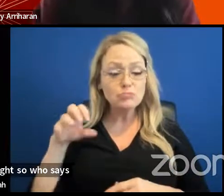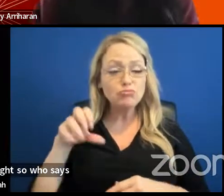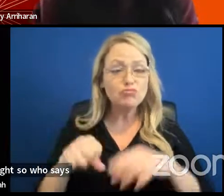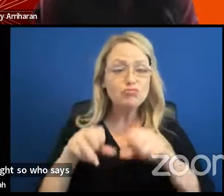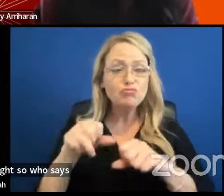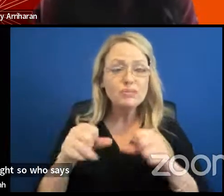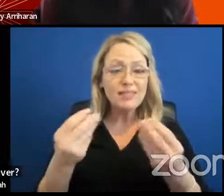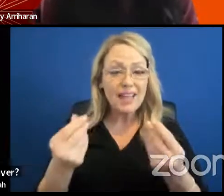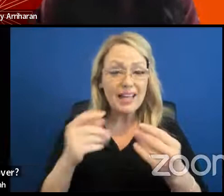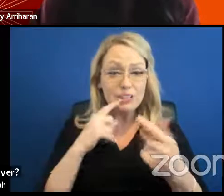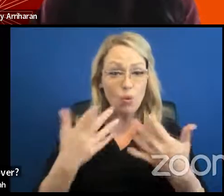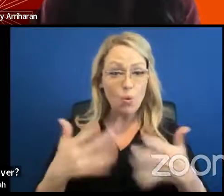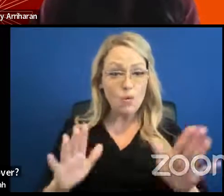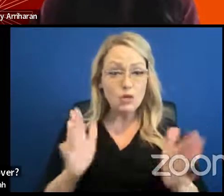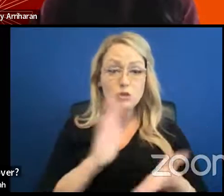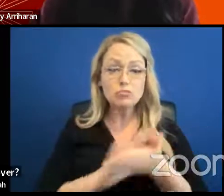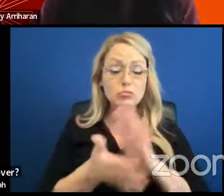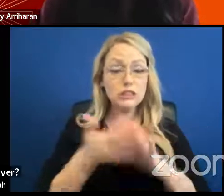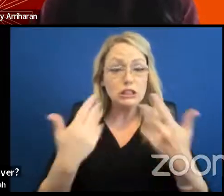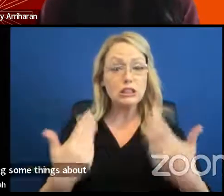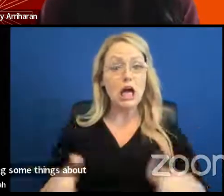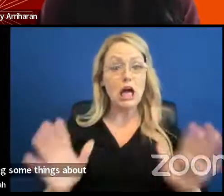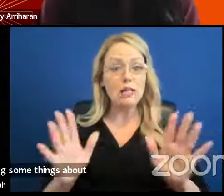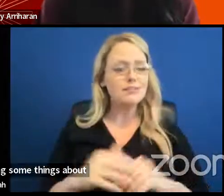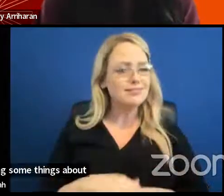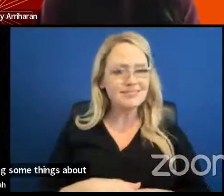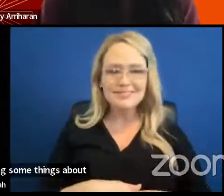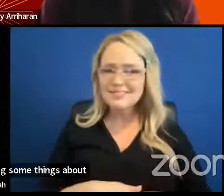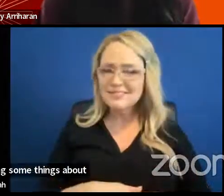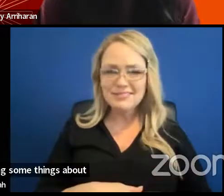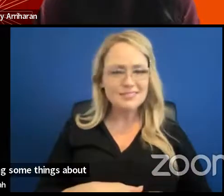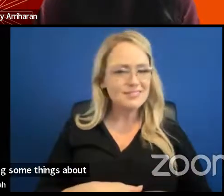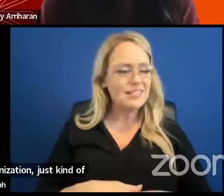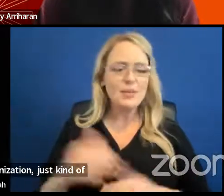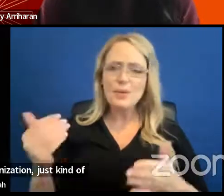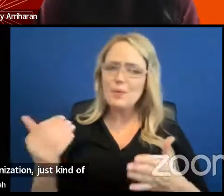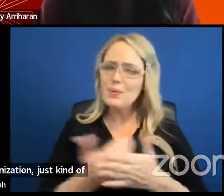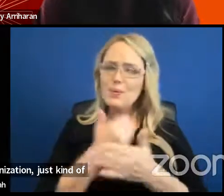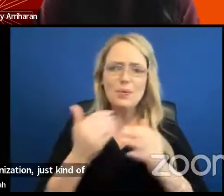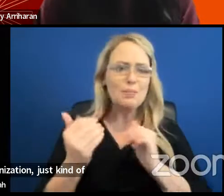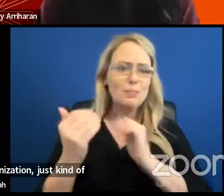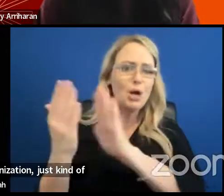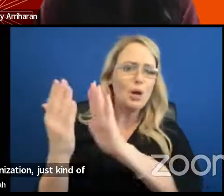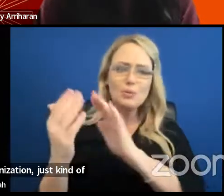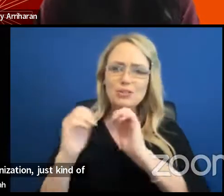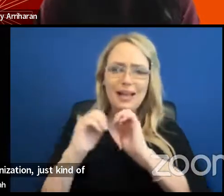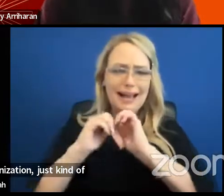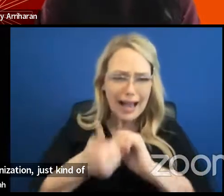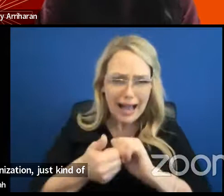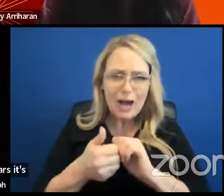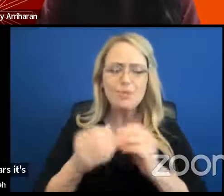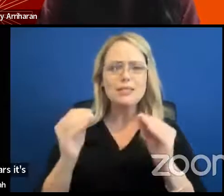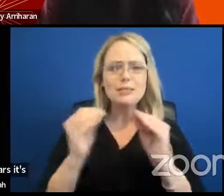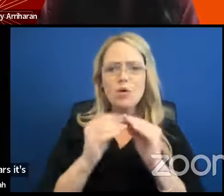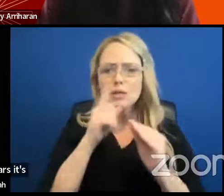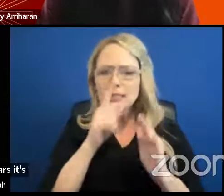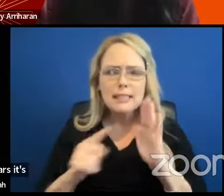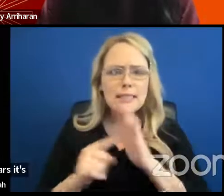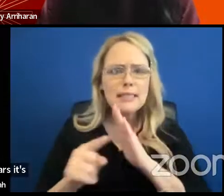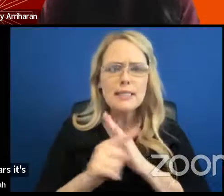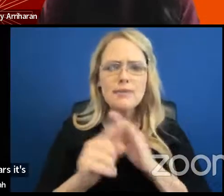things about just like the new waves, neo-colonization, just kind of the new ways it appears. It's sneaky. It looks